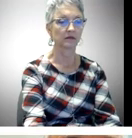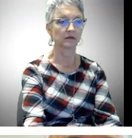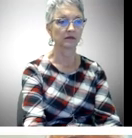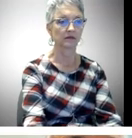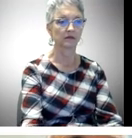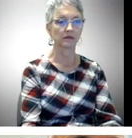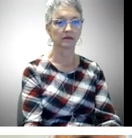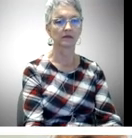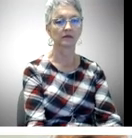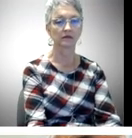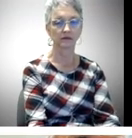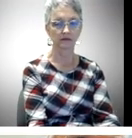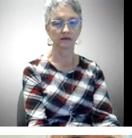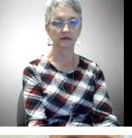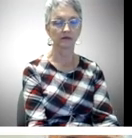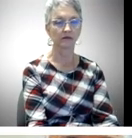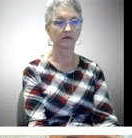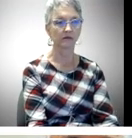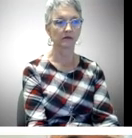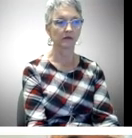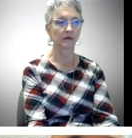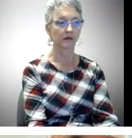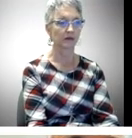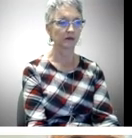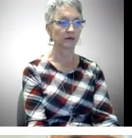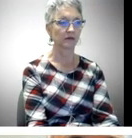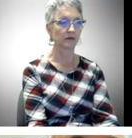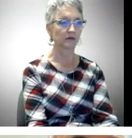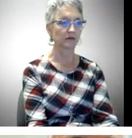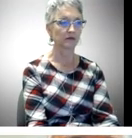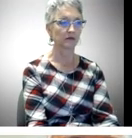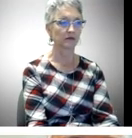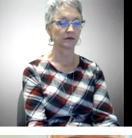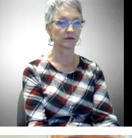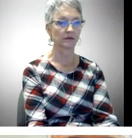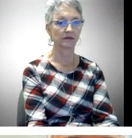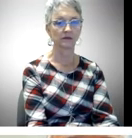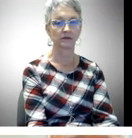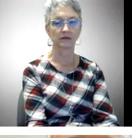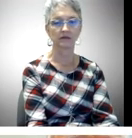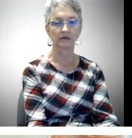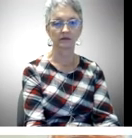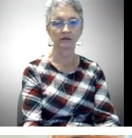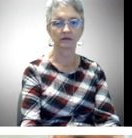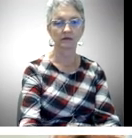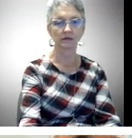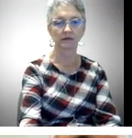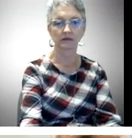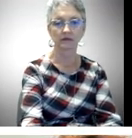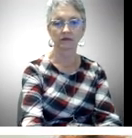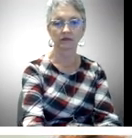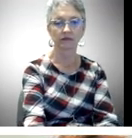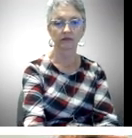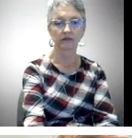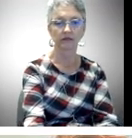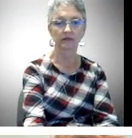guardian, they immediately placed her in a group home. They took away her cell phone and laptop, and they wouldn't let her see her friends.